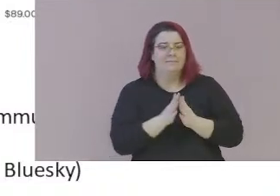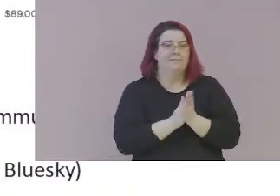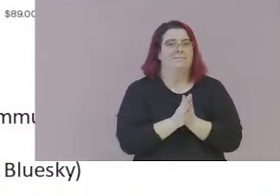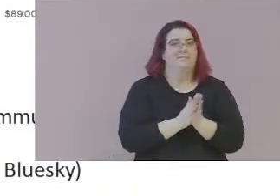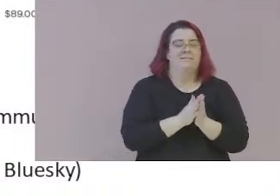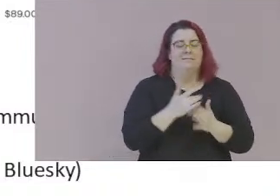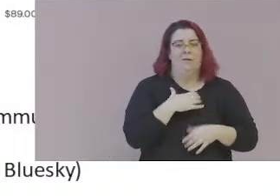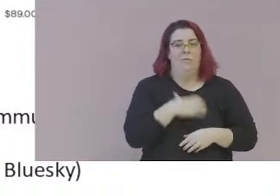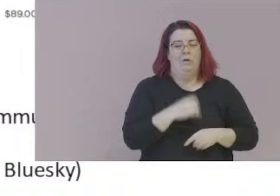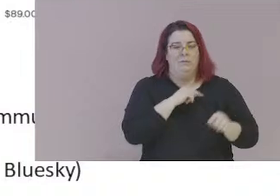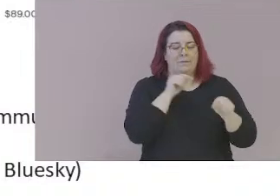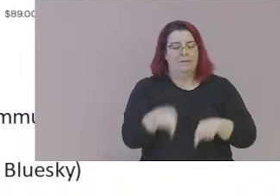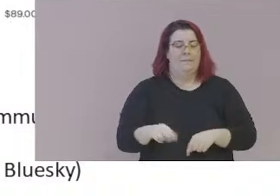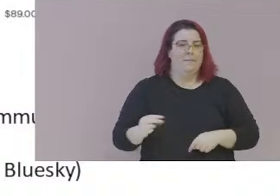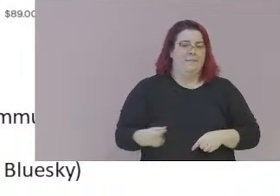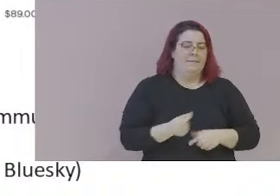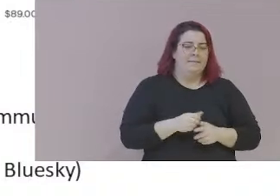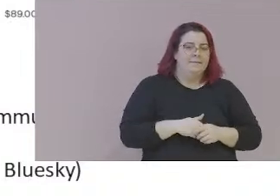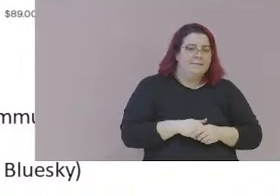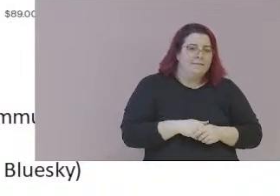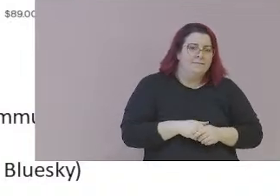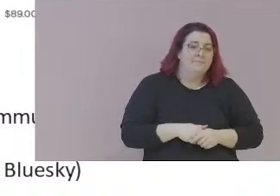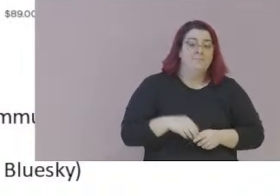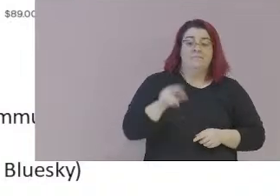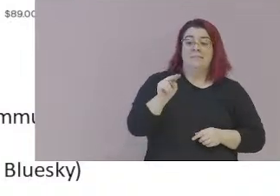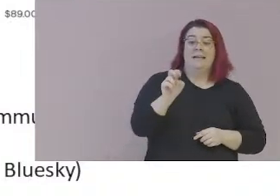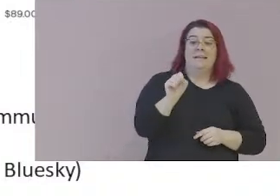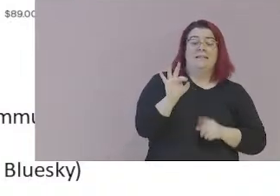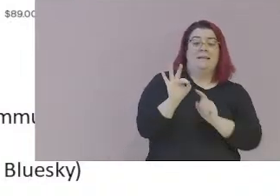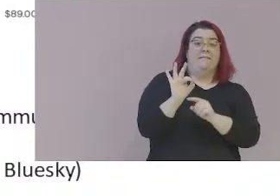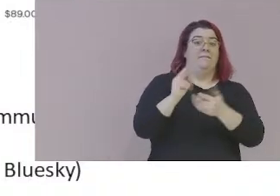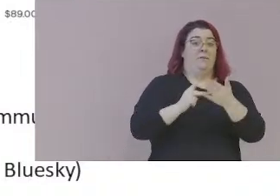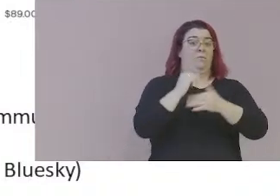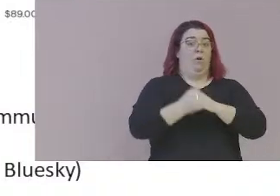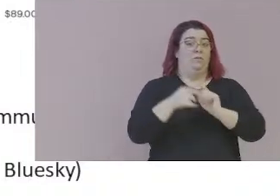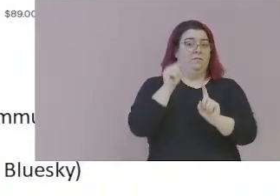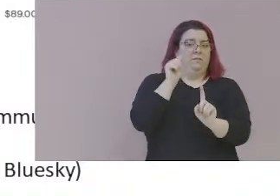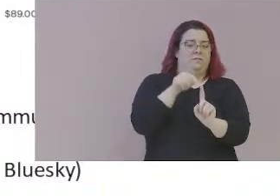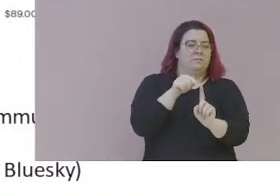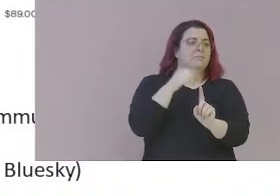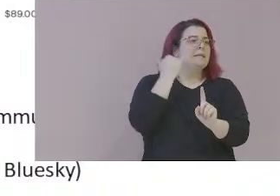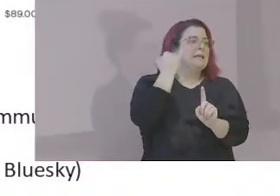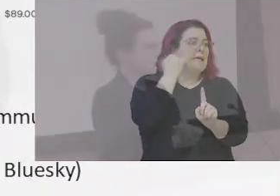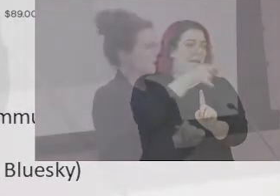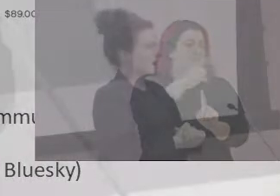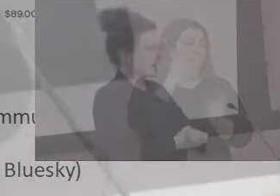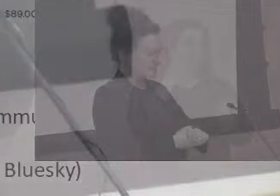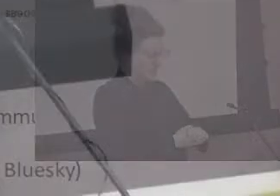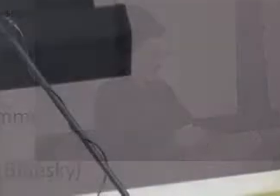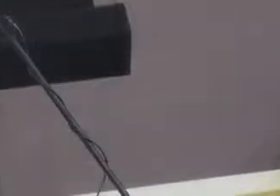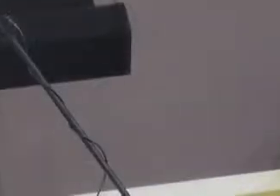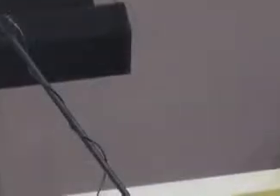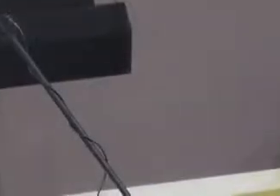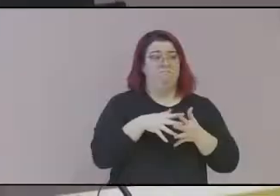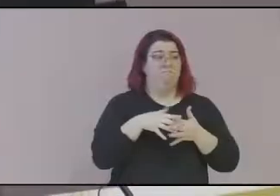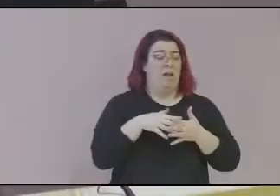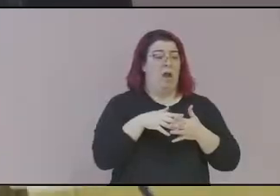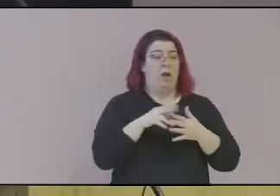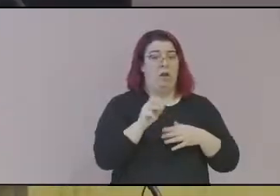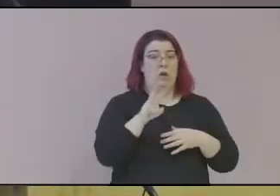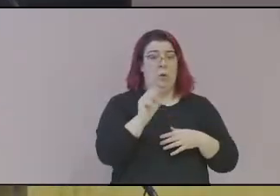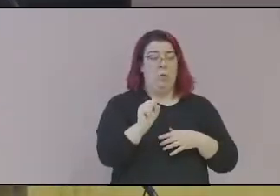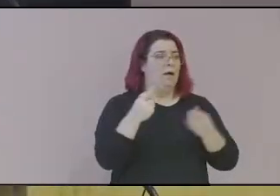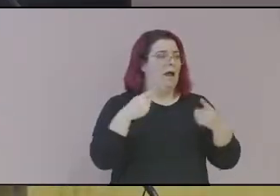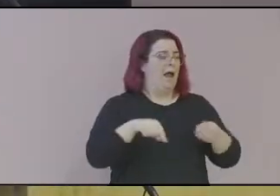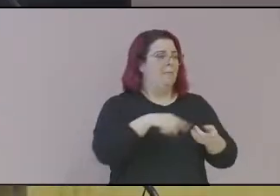your art show. This NSF project, which if you've been following the US news about academic